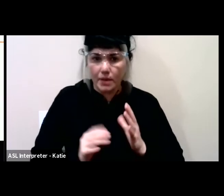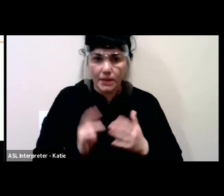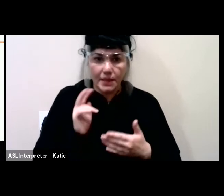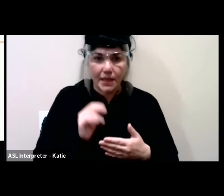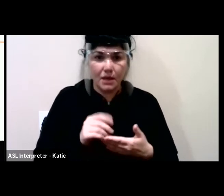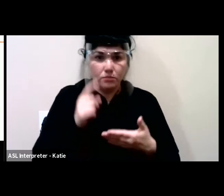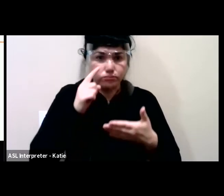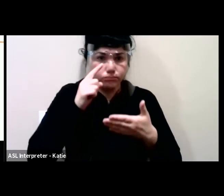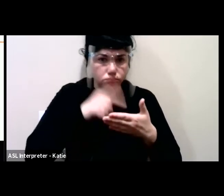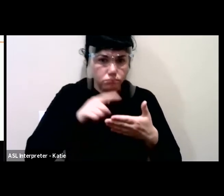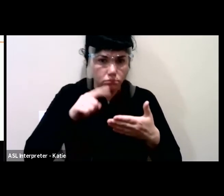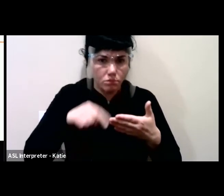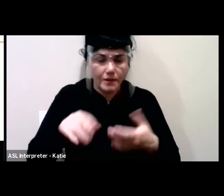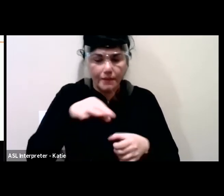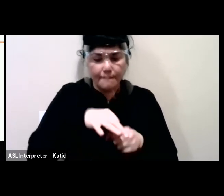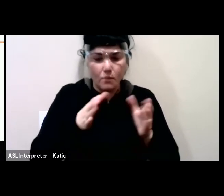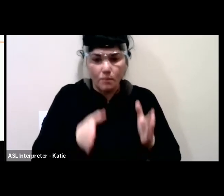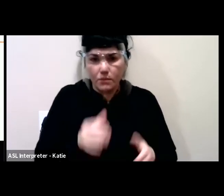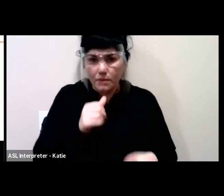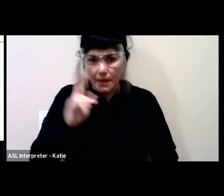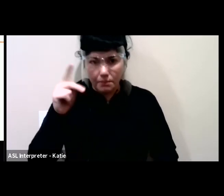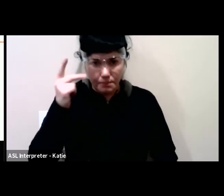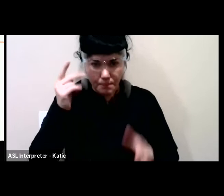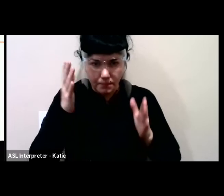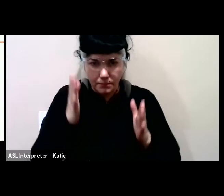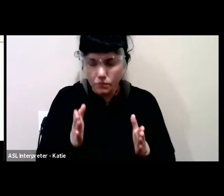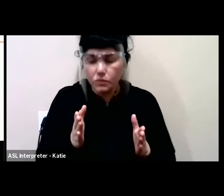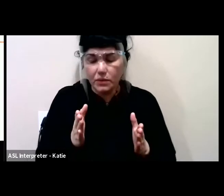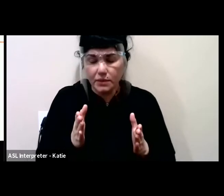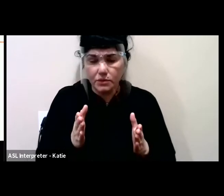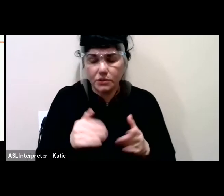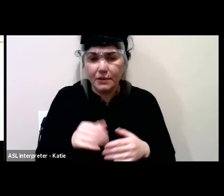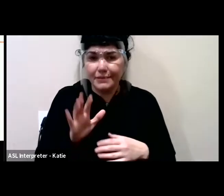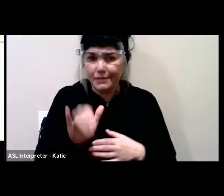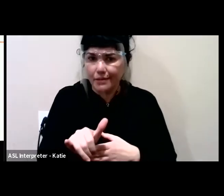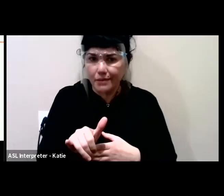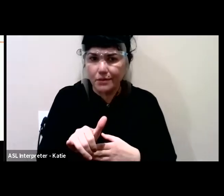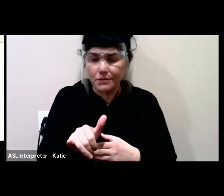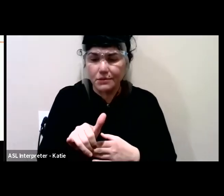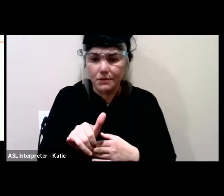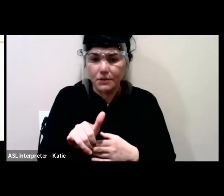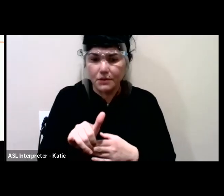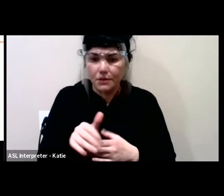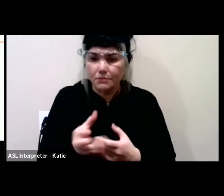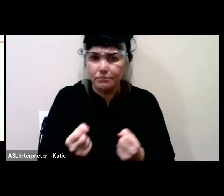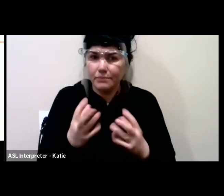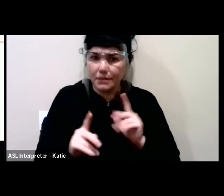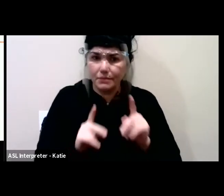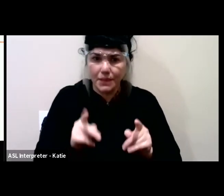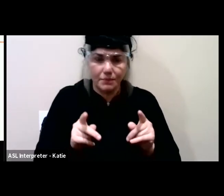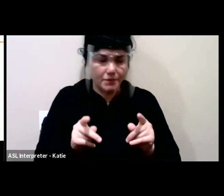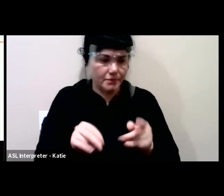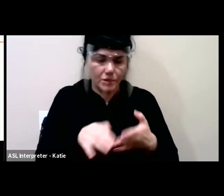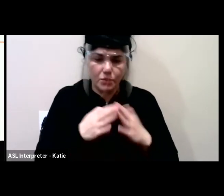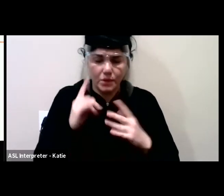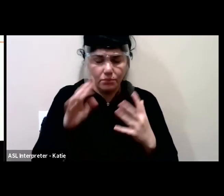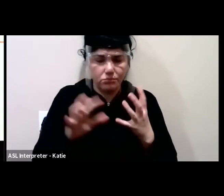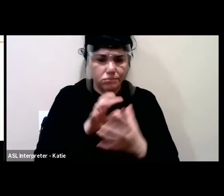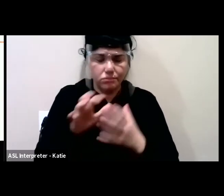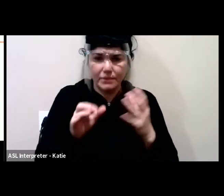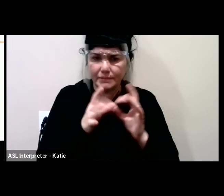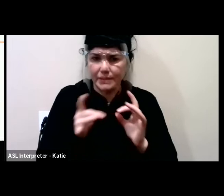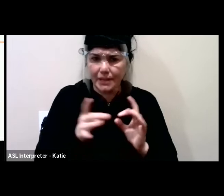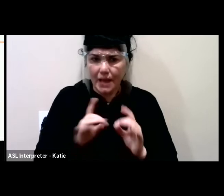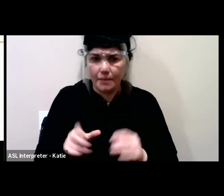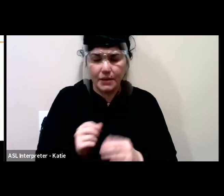kind of clear up some of these mis misinformation in the community and there's been several comments about that what people expected and do your due diligence and